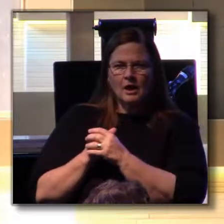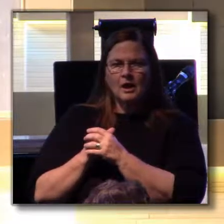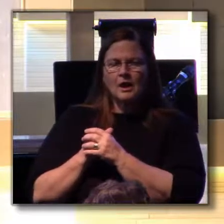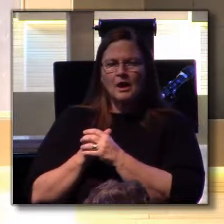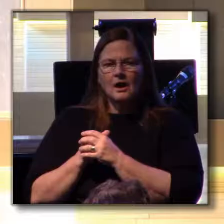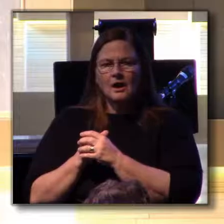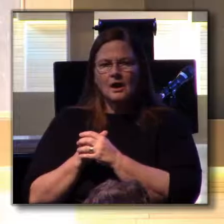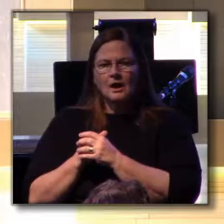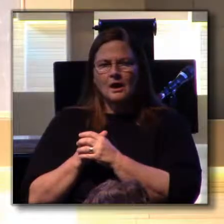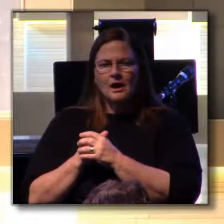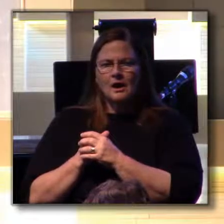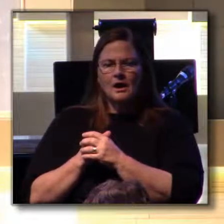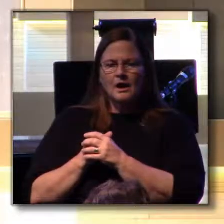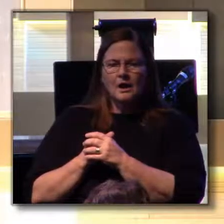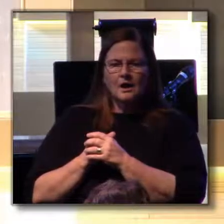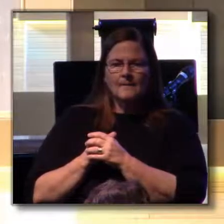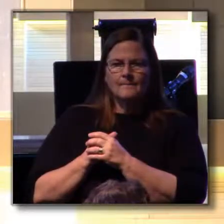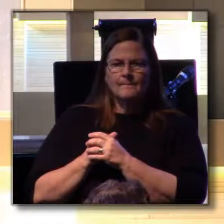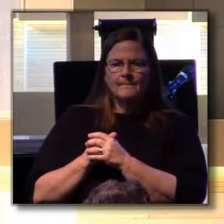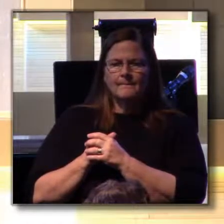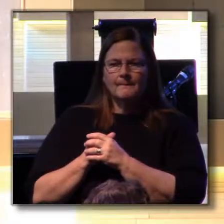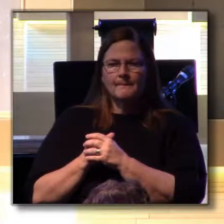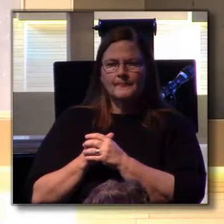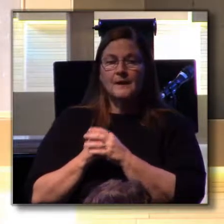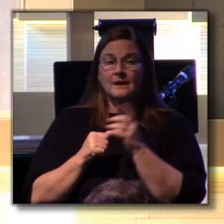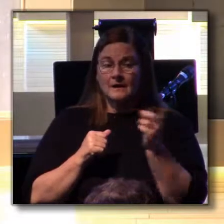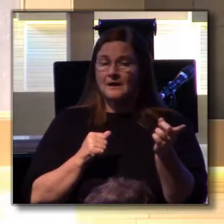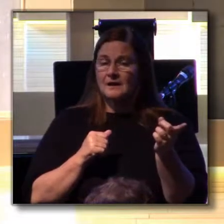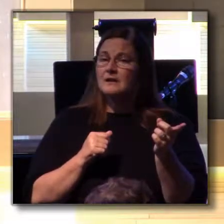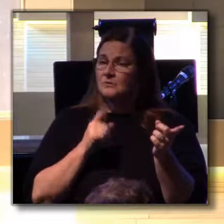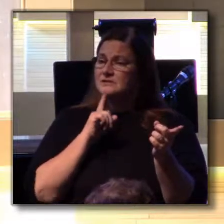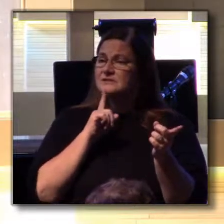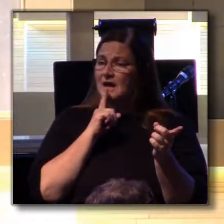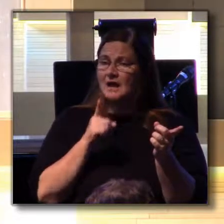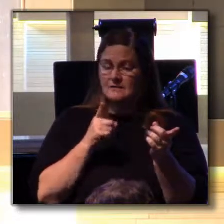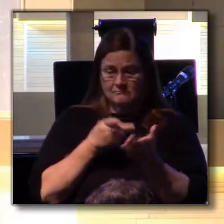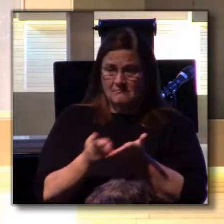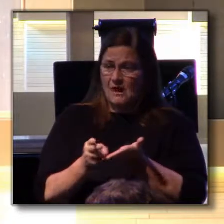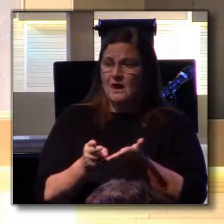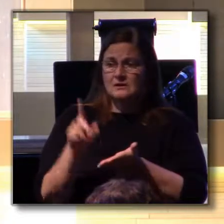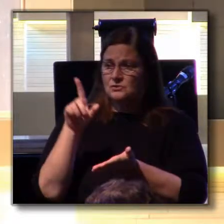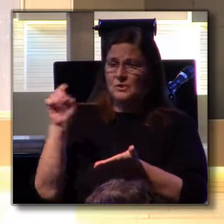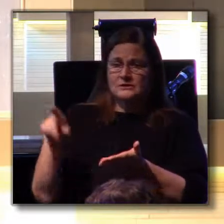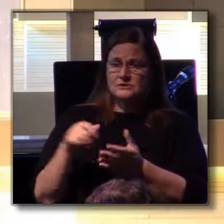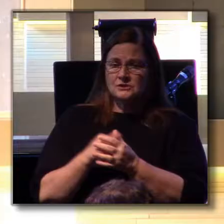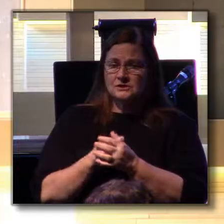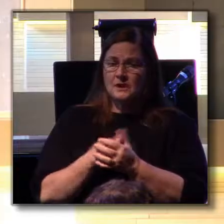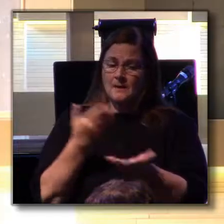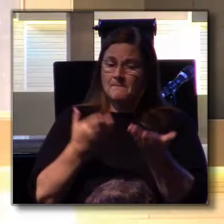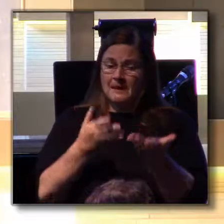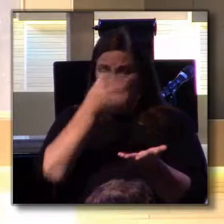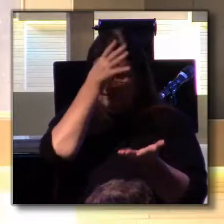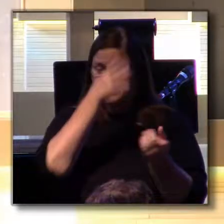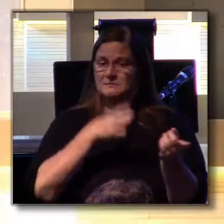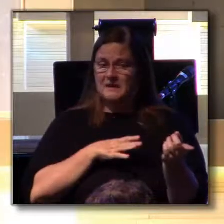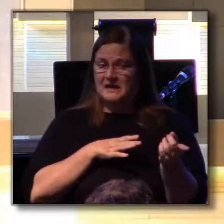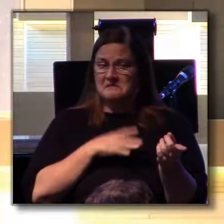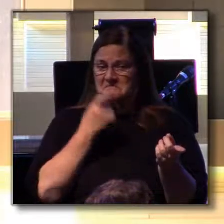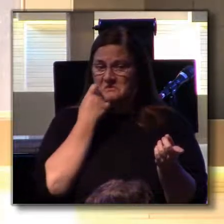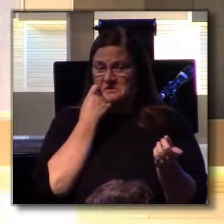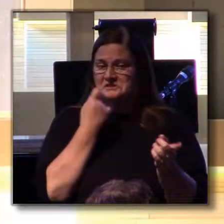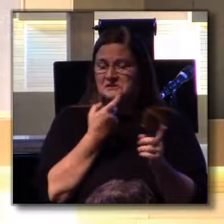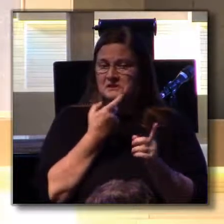the religious authority. This was a sincere question. Maybe this man had just come back from a